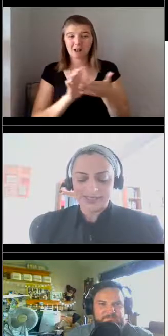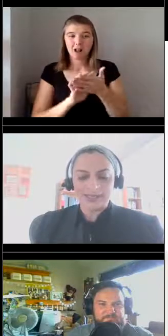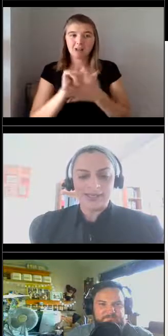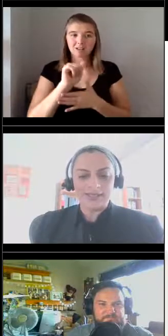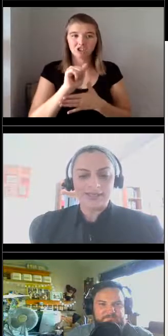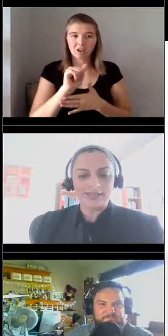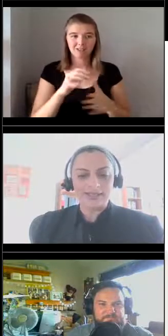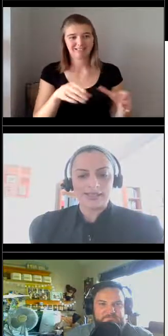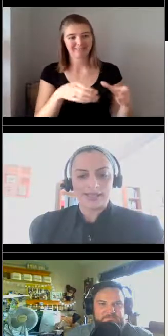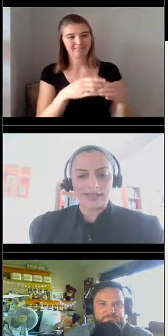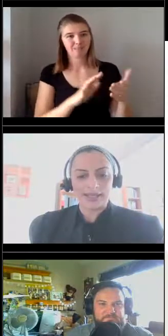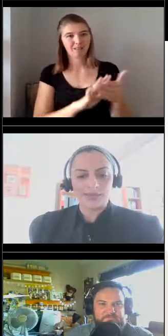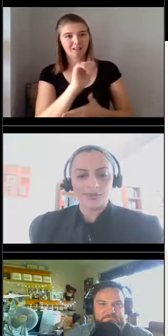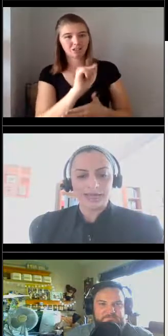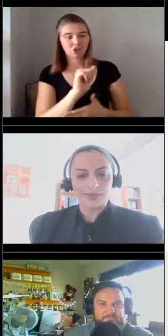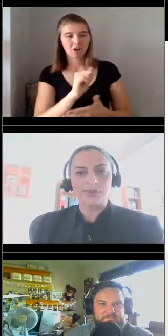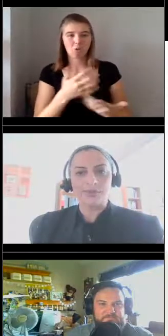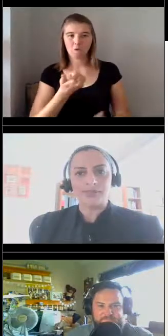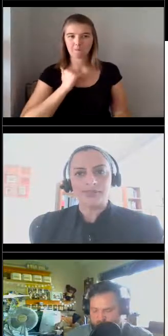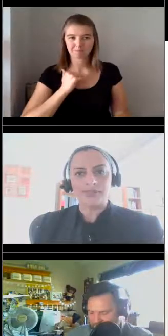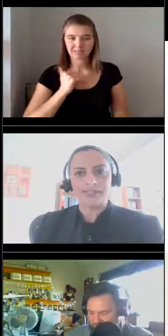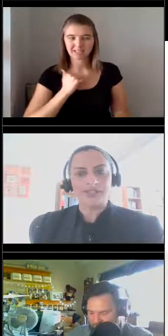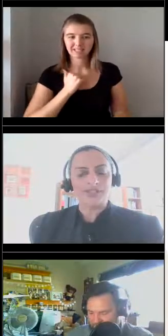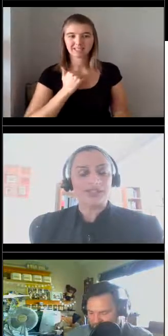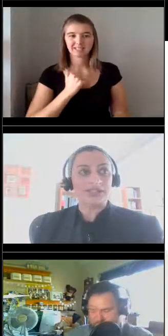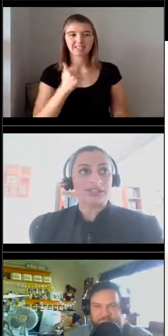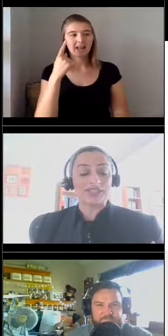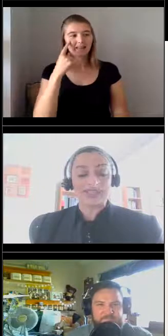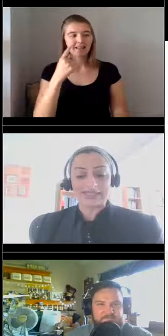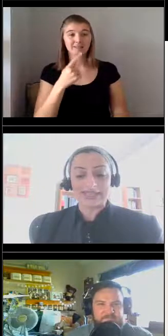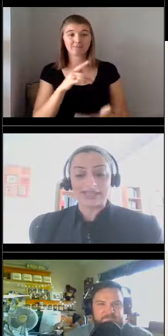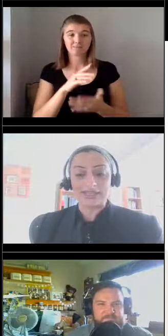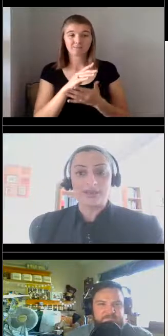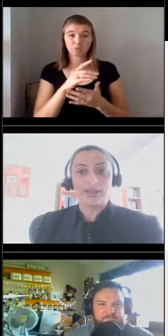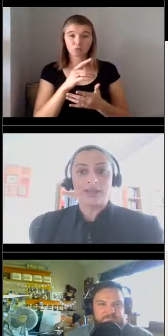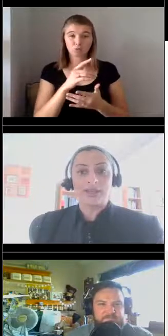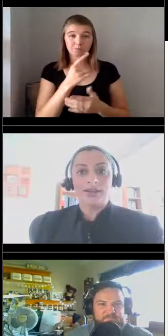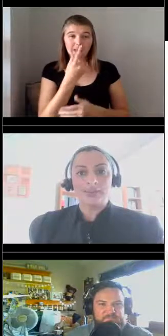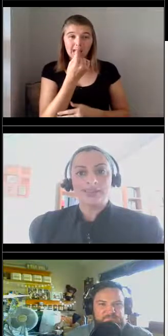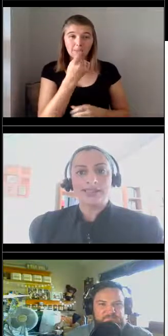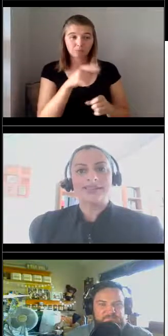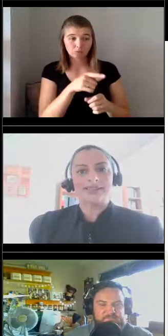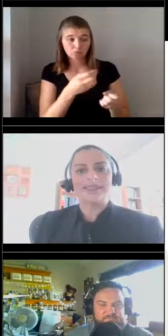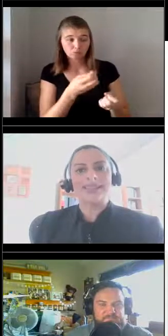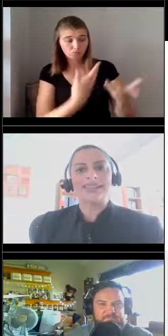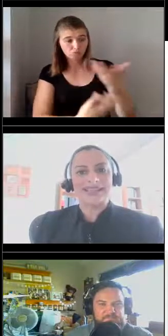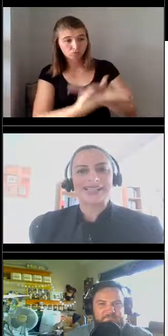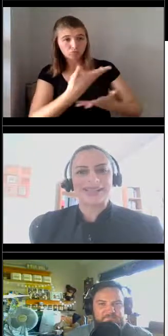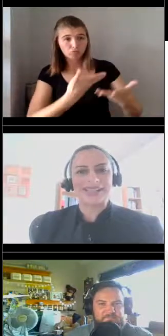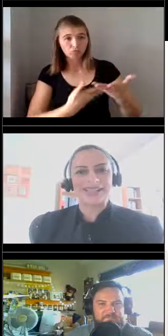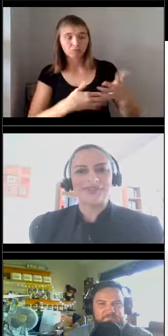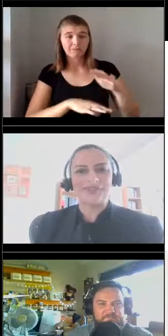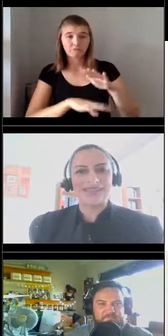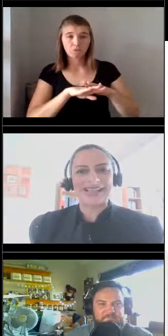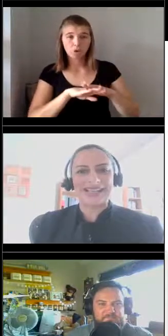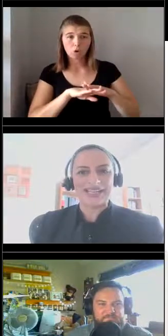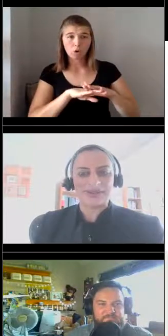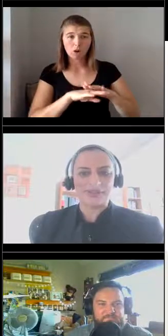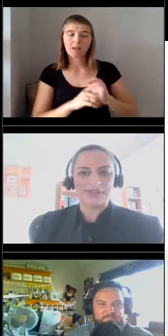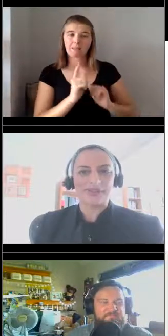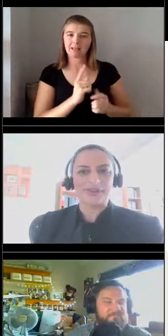teams. And I think to enable those conversations, actually just saying, you know, setting the expectations